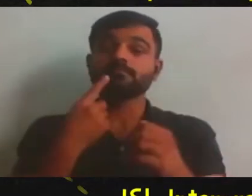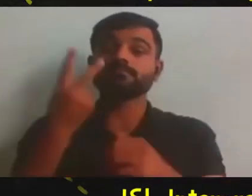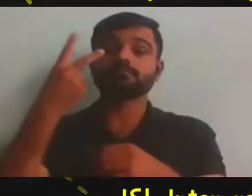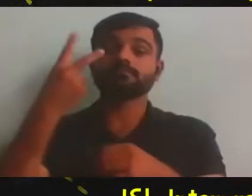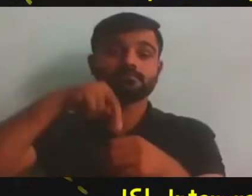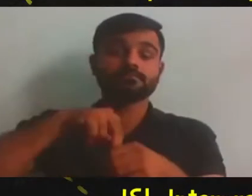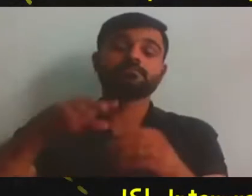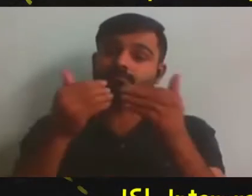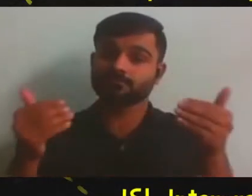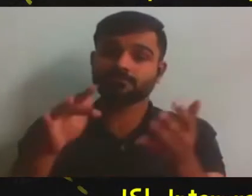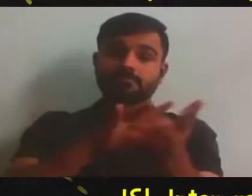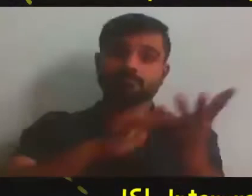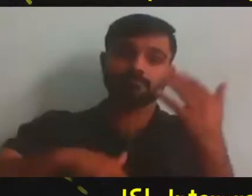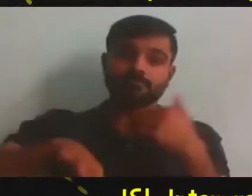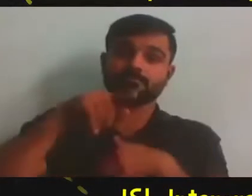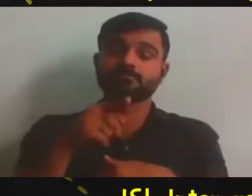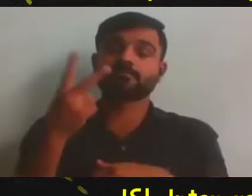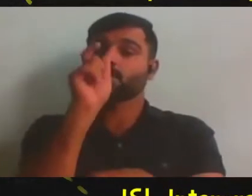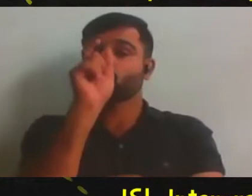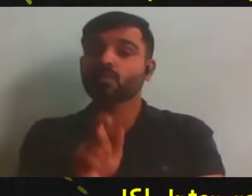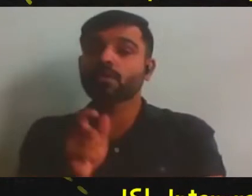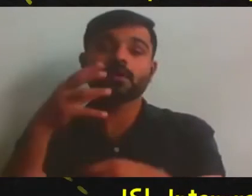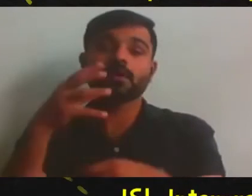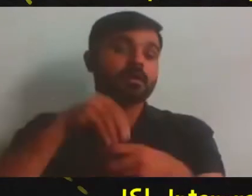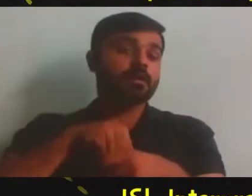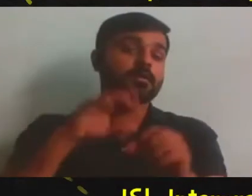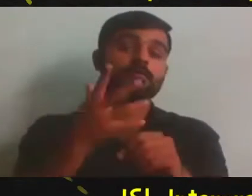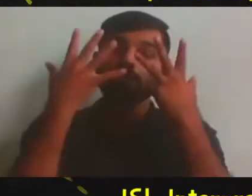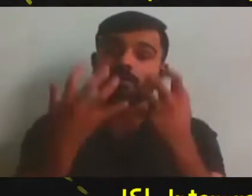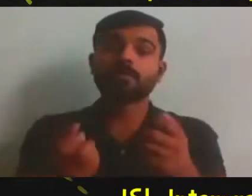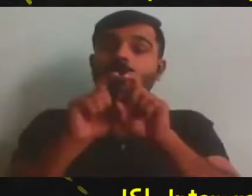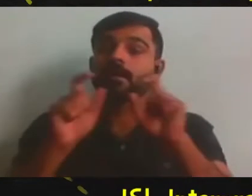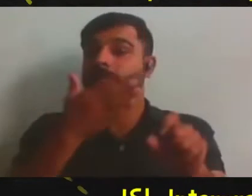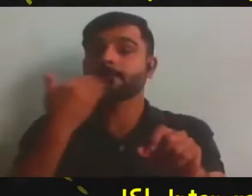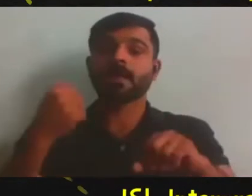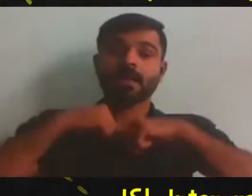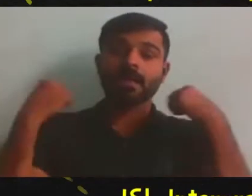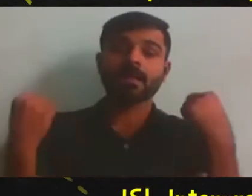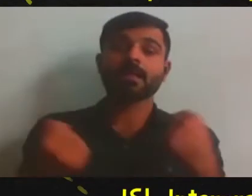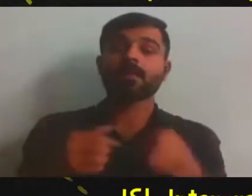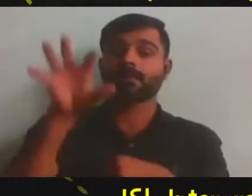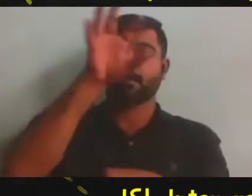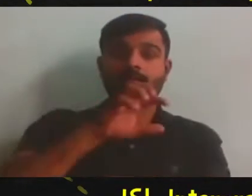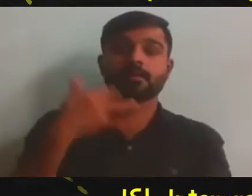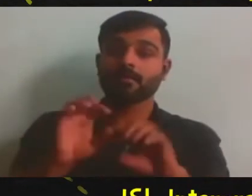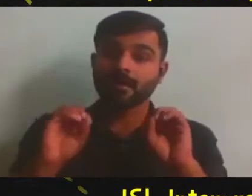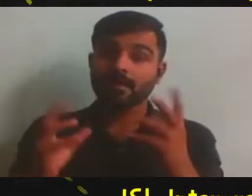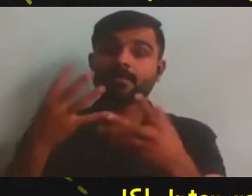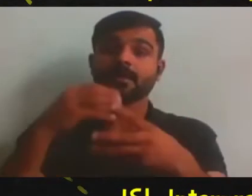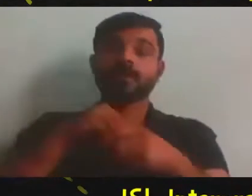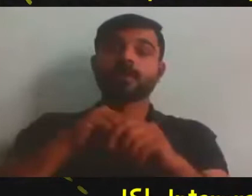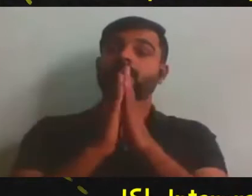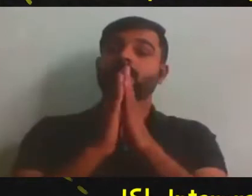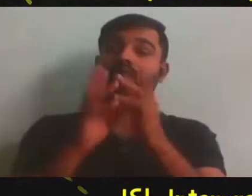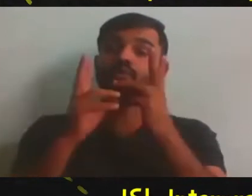the grandeur that these words warranted. We wanted the very best illustrators of the country bringing these wishes to life on